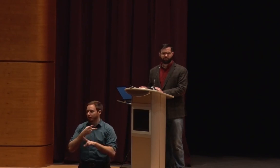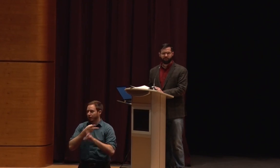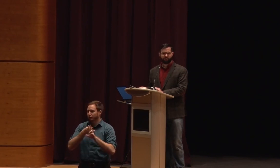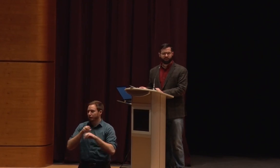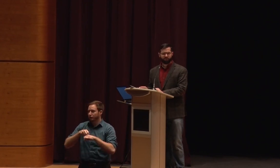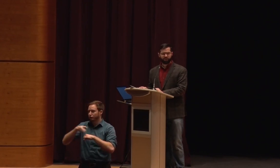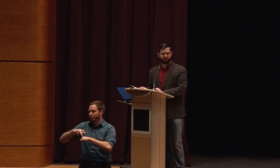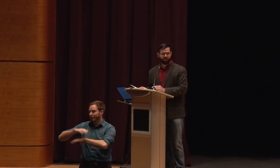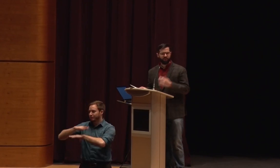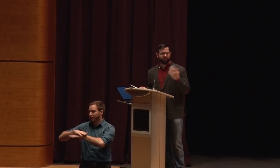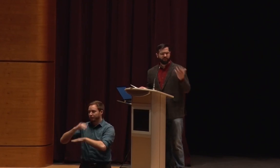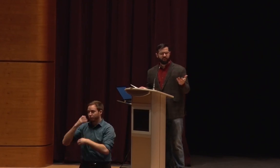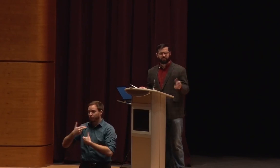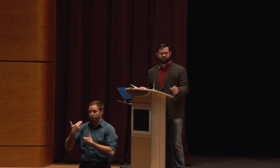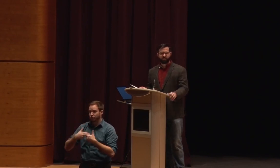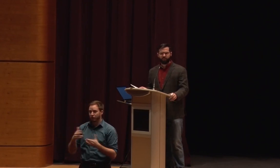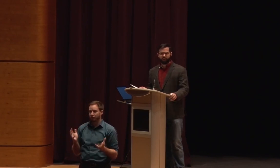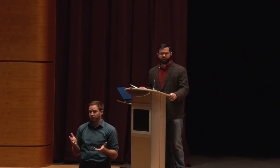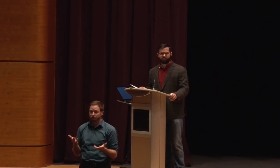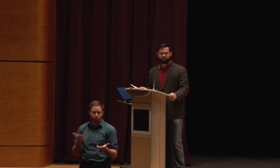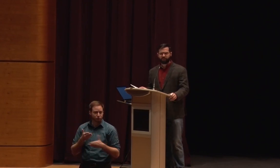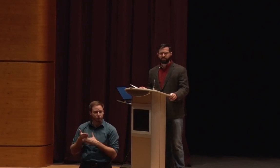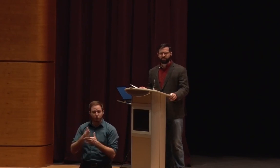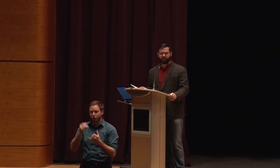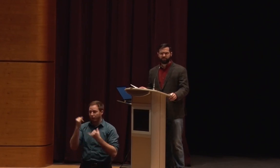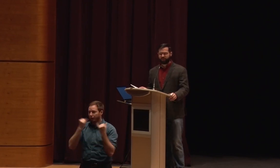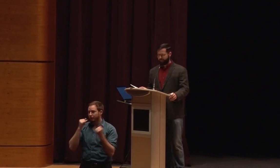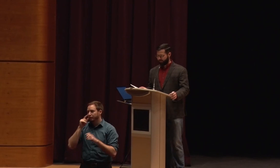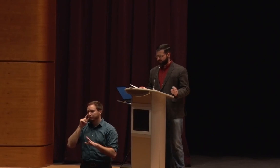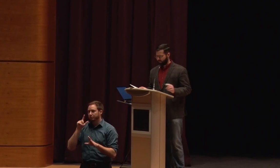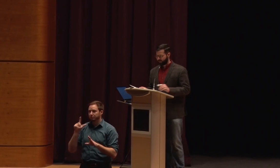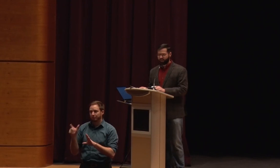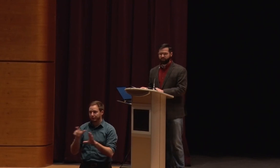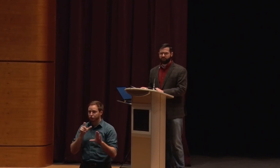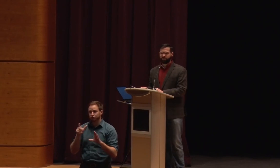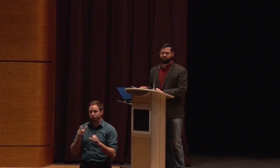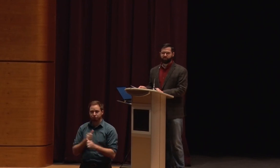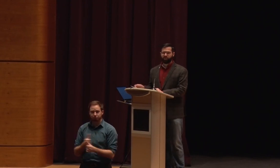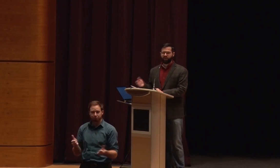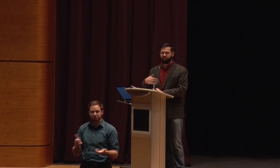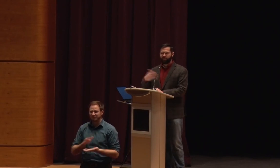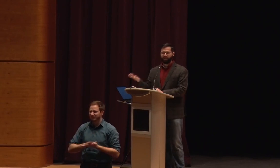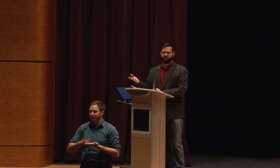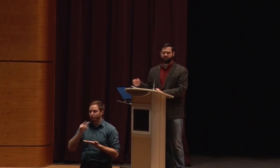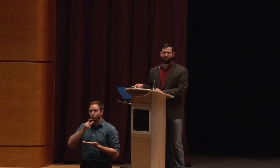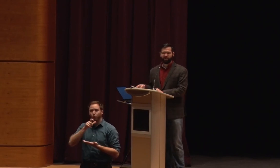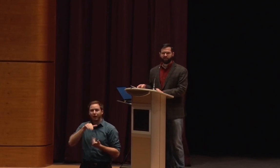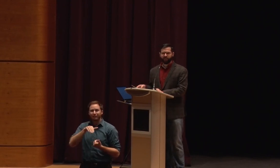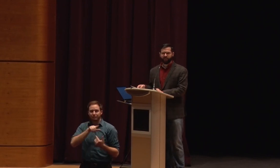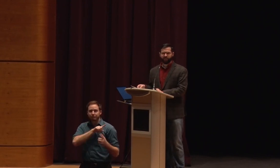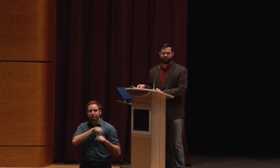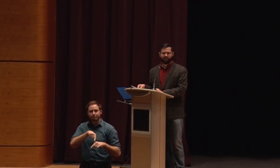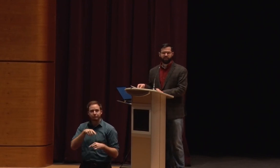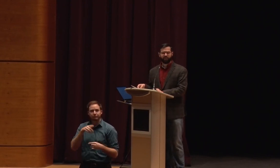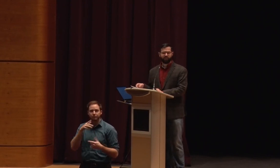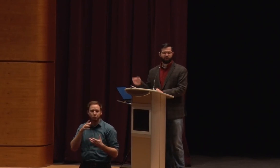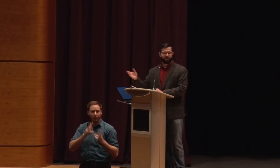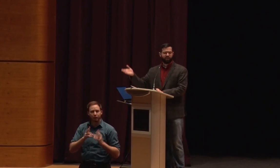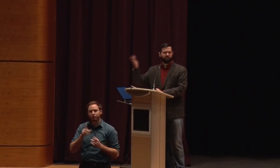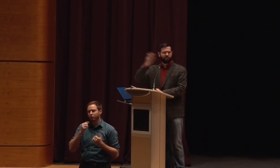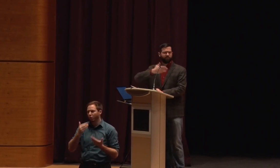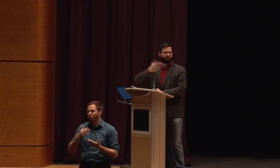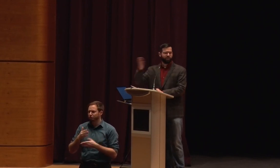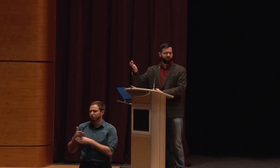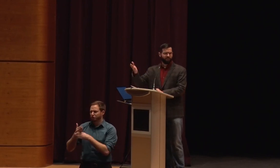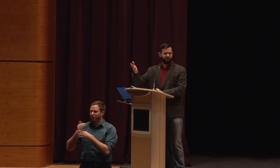you want to jump in on the conversation, share some ideas, pictures, whatever. It's kind of nice for the people who can't be here to kind of look in on the day. It's also a